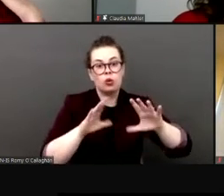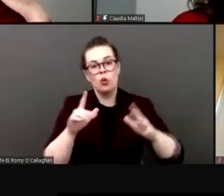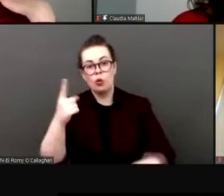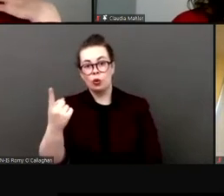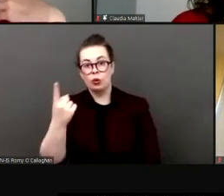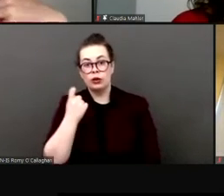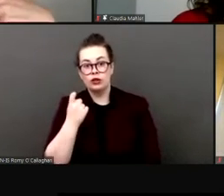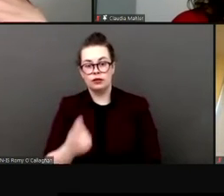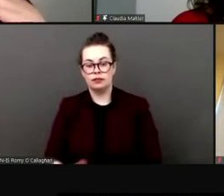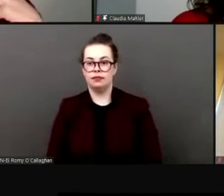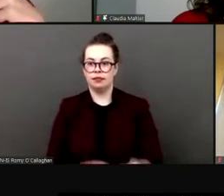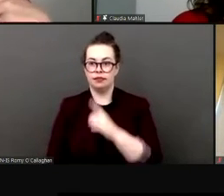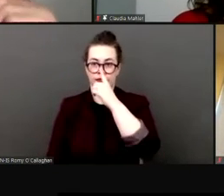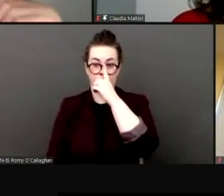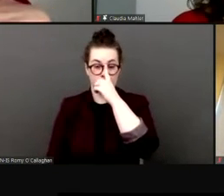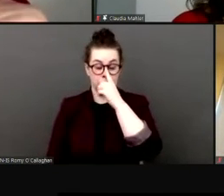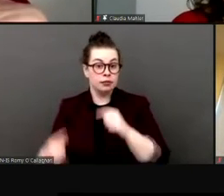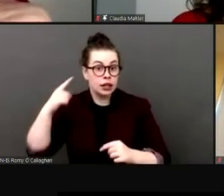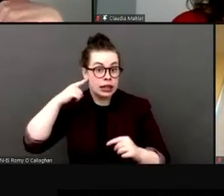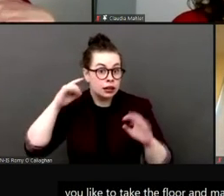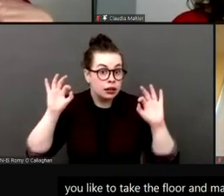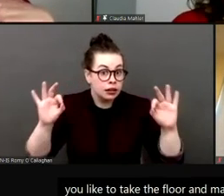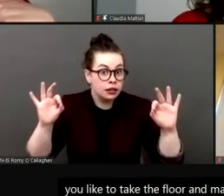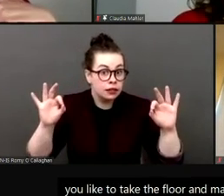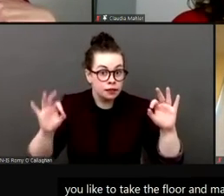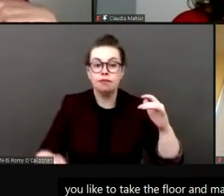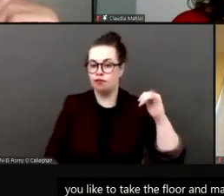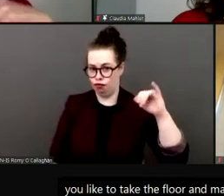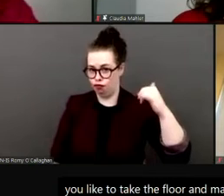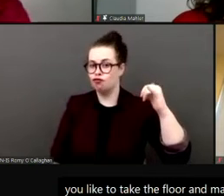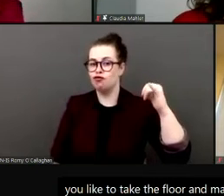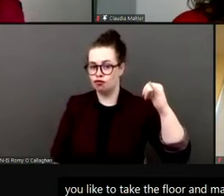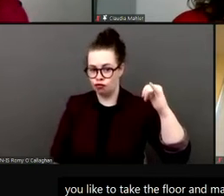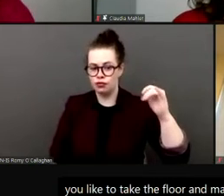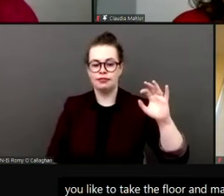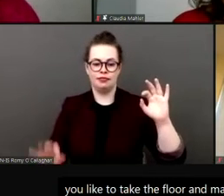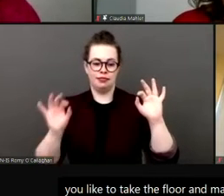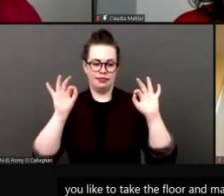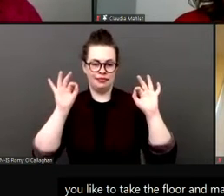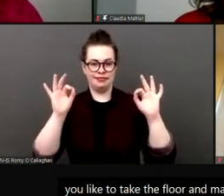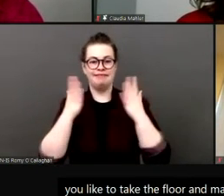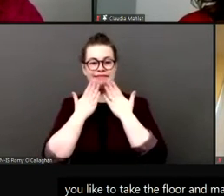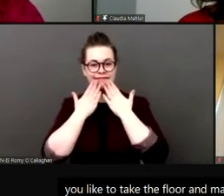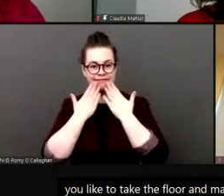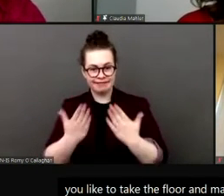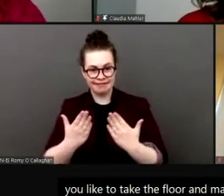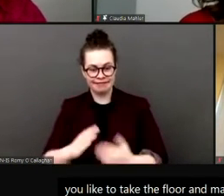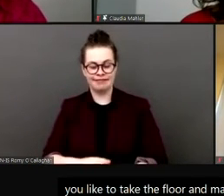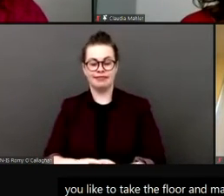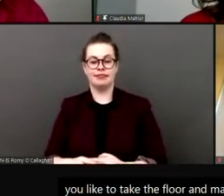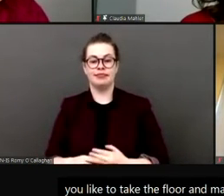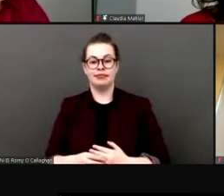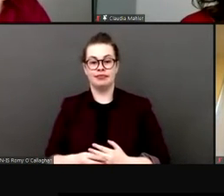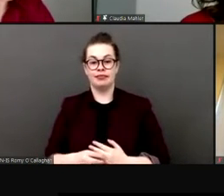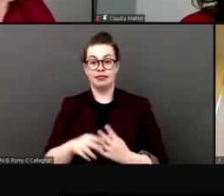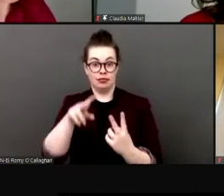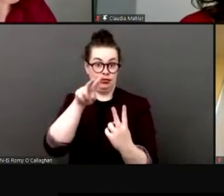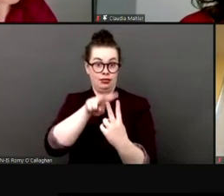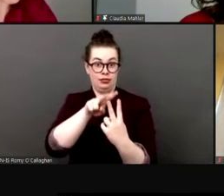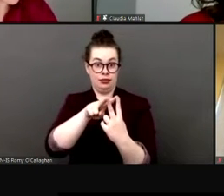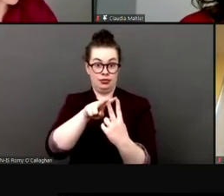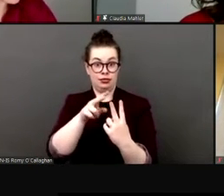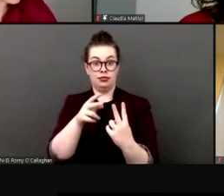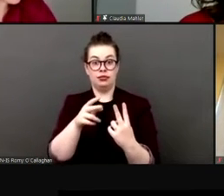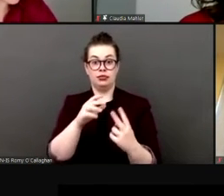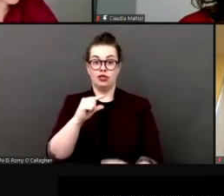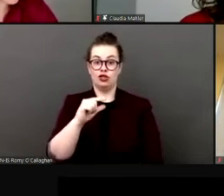Hi, thank you. Can everyone hear me? Okay, well, thank you so much to the independent expert and the special rapporteur for this very